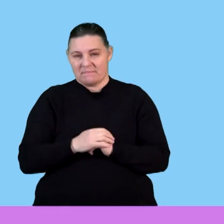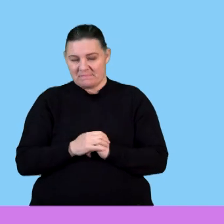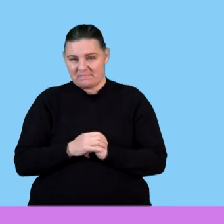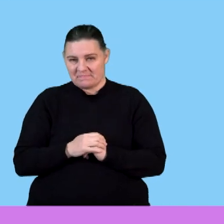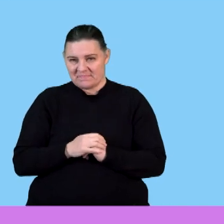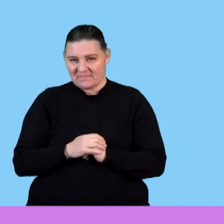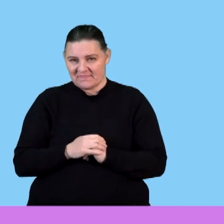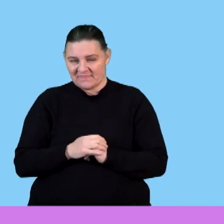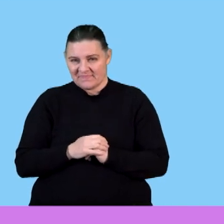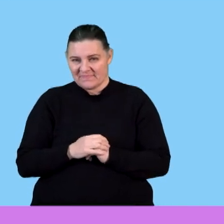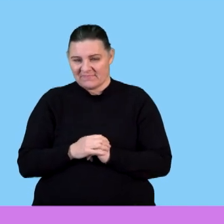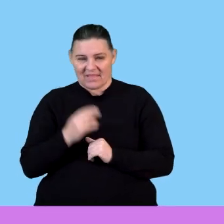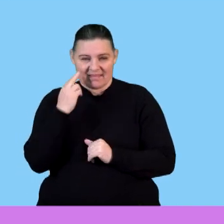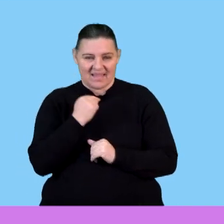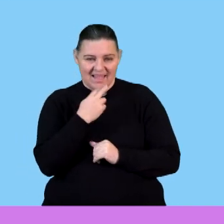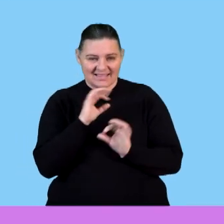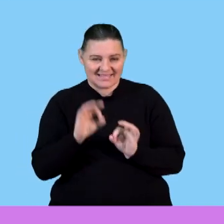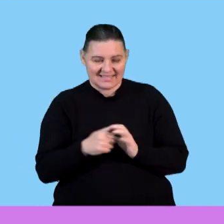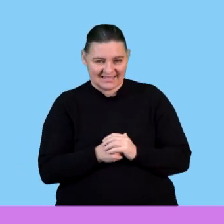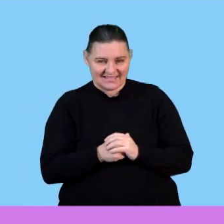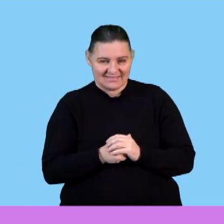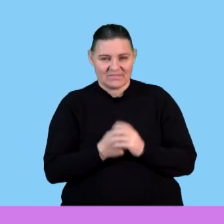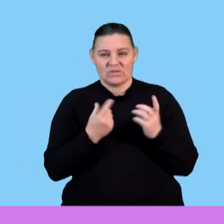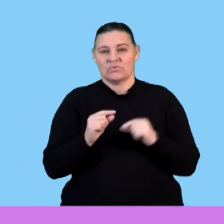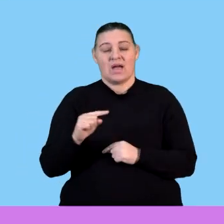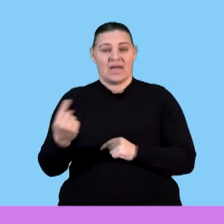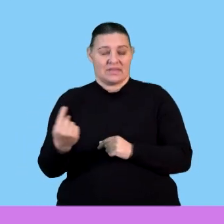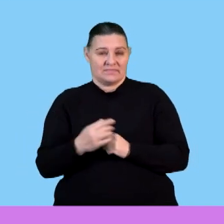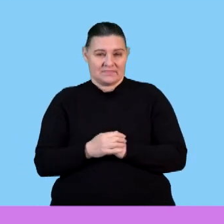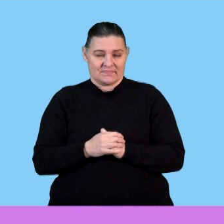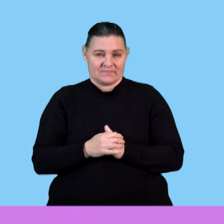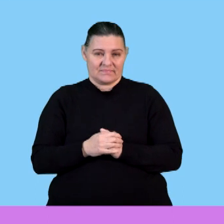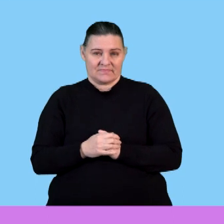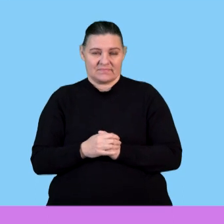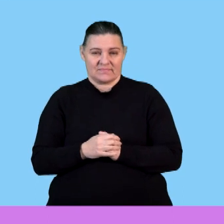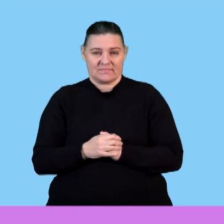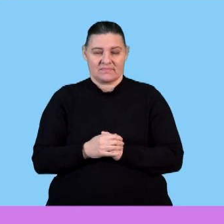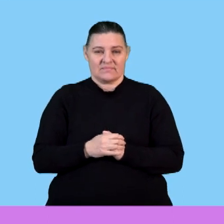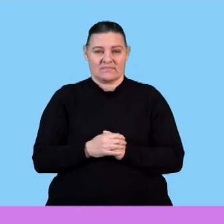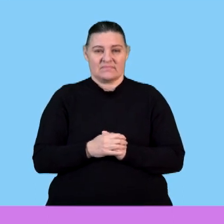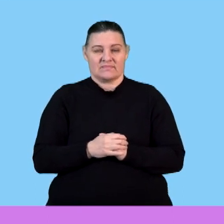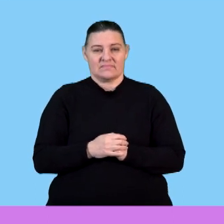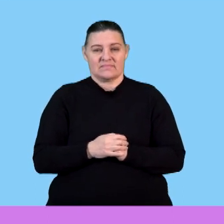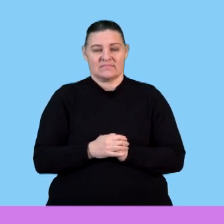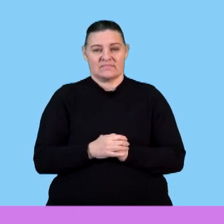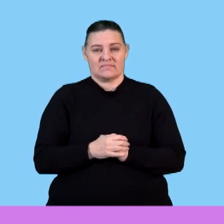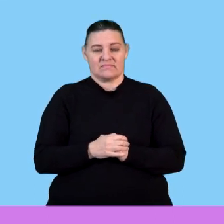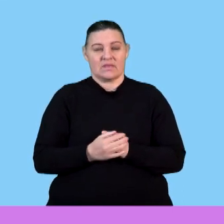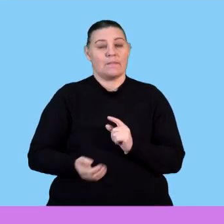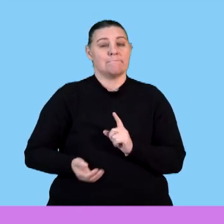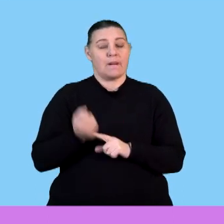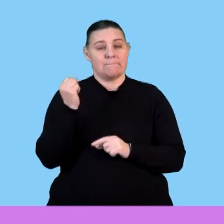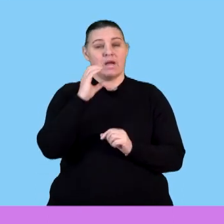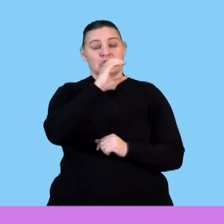1, let's get rid of that quickly, 1, 2, 3, 4, 5